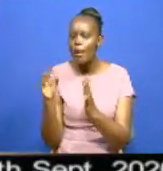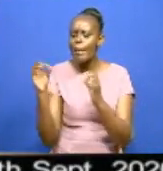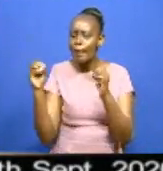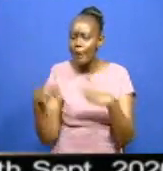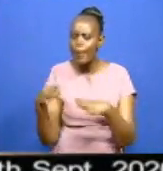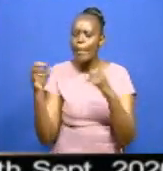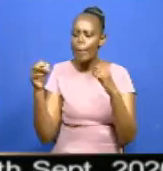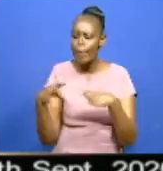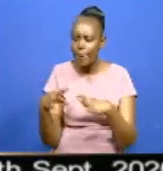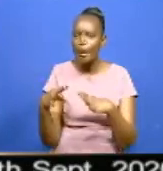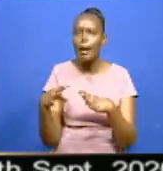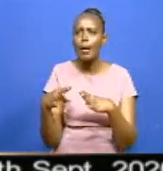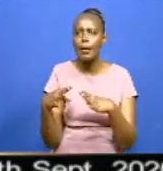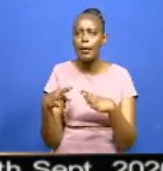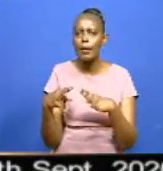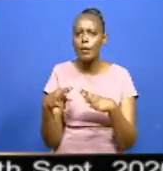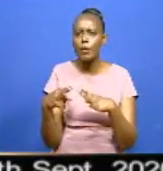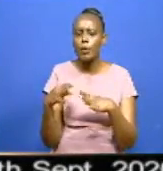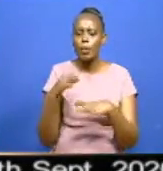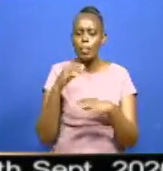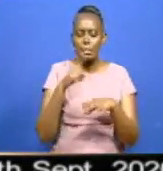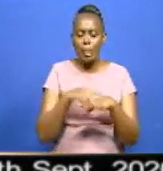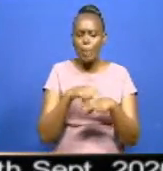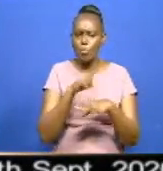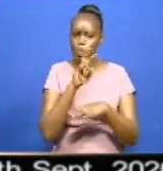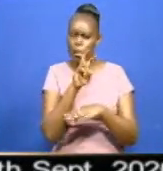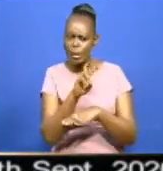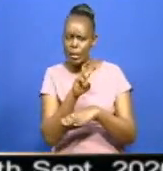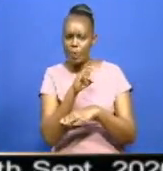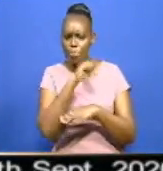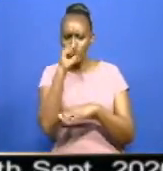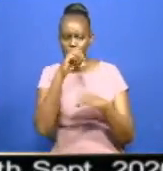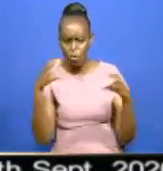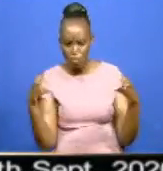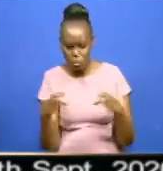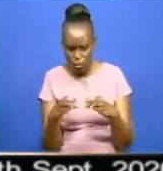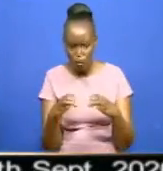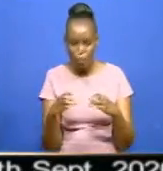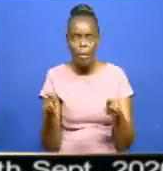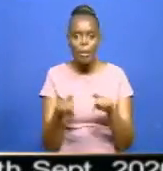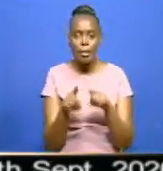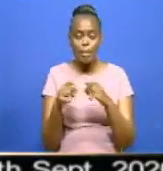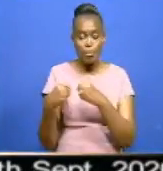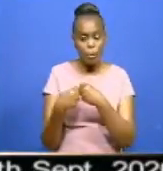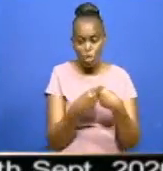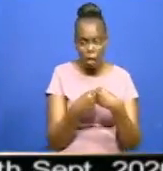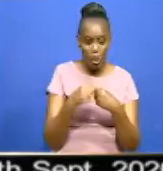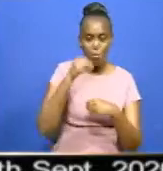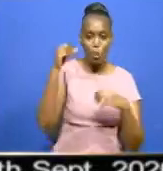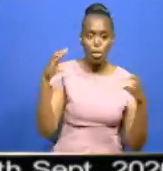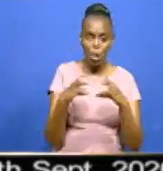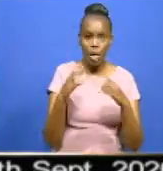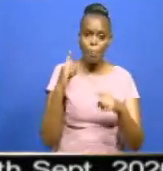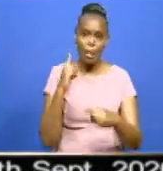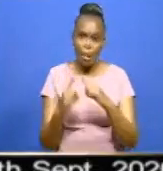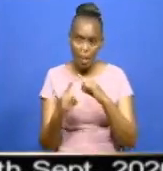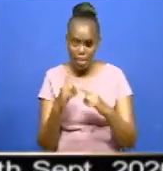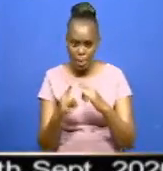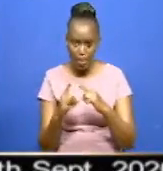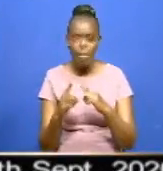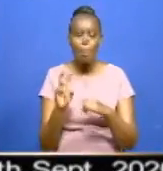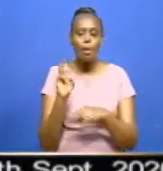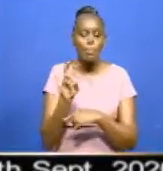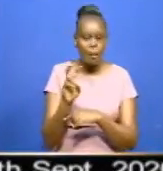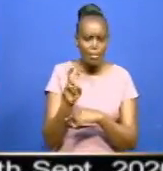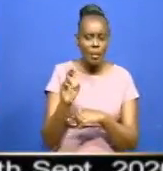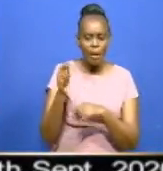clearly, as we look at the terrain of political parties, as we look at the challenges that the political parties experience, we can see that this